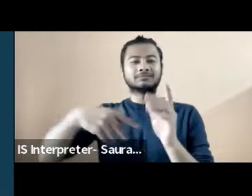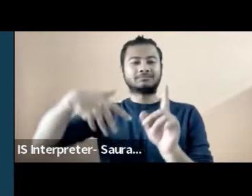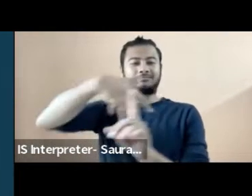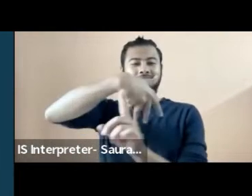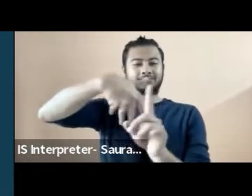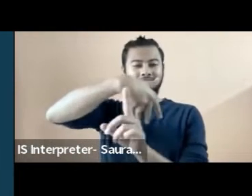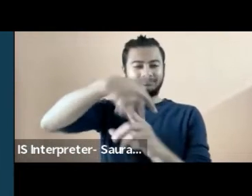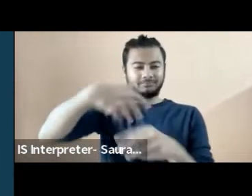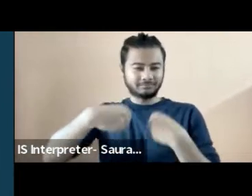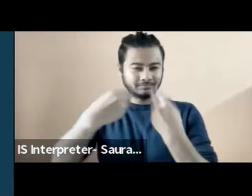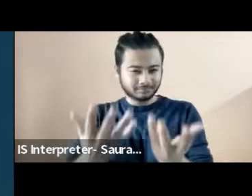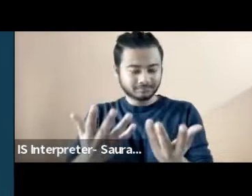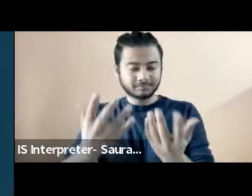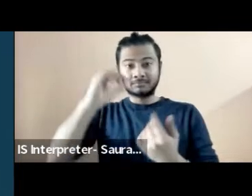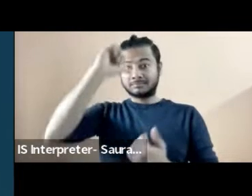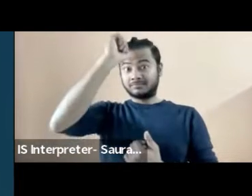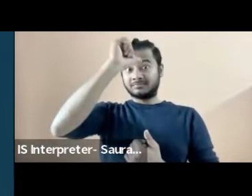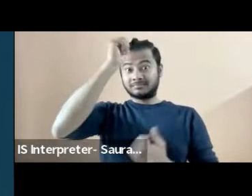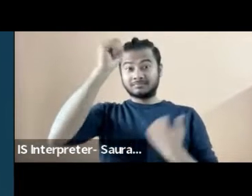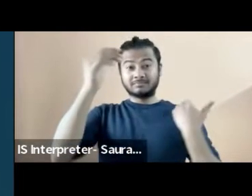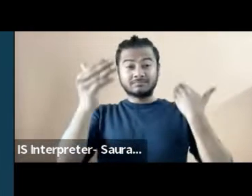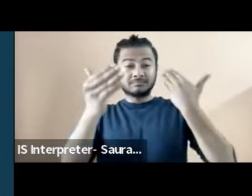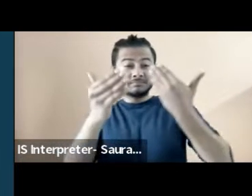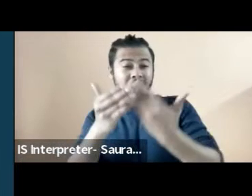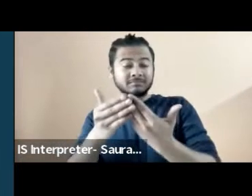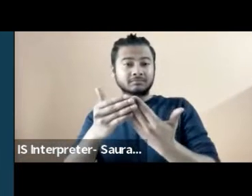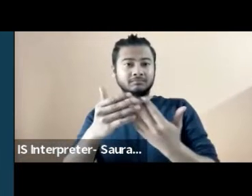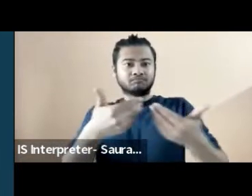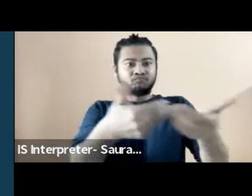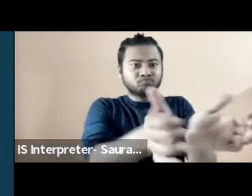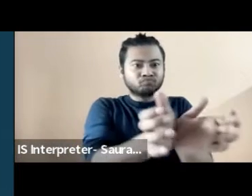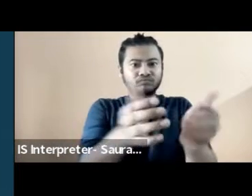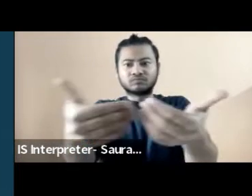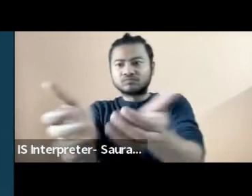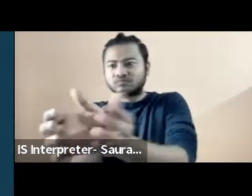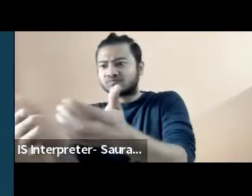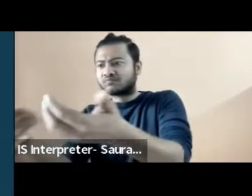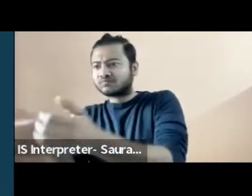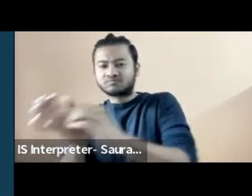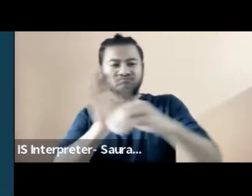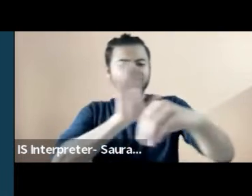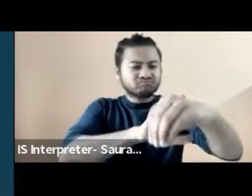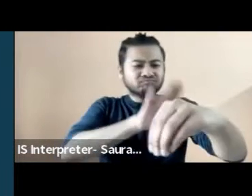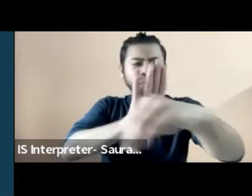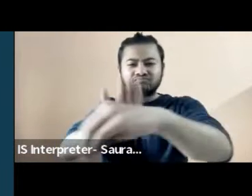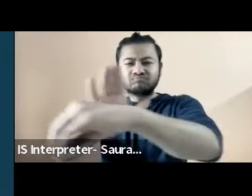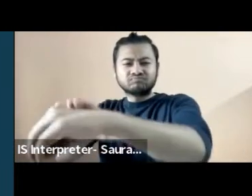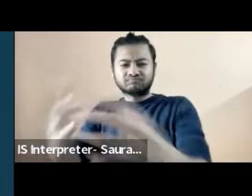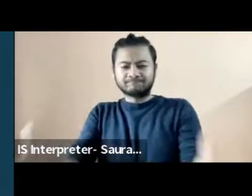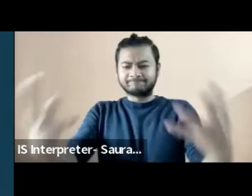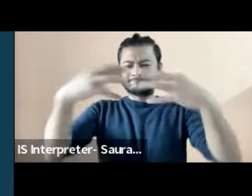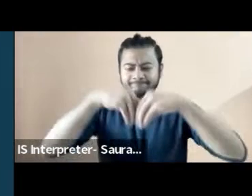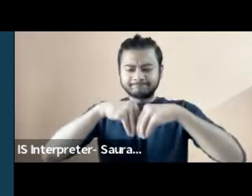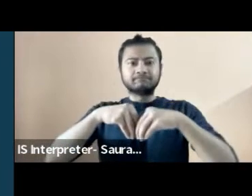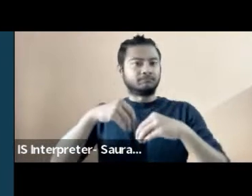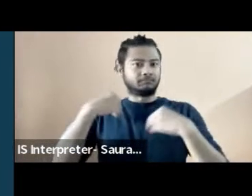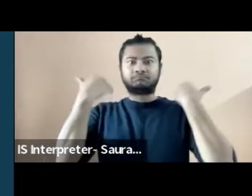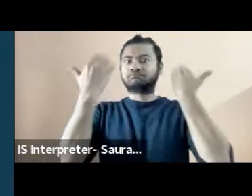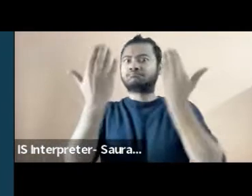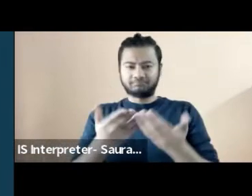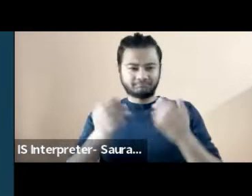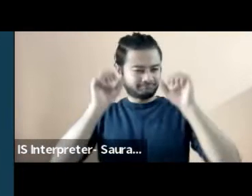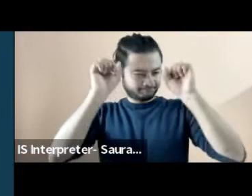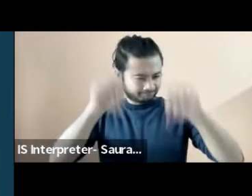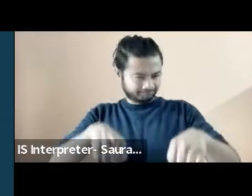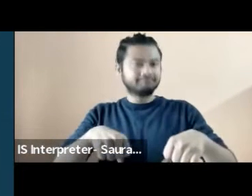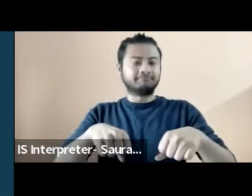India has a very rich history of social participation and mobilization. for health, but